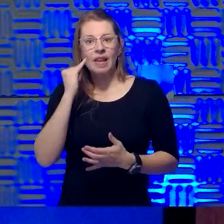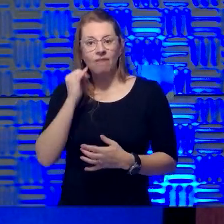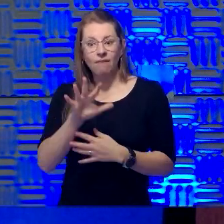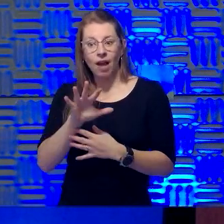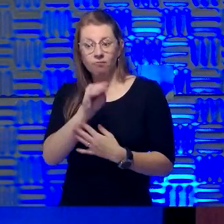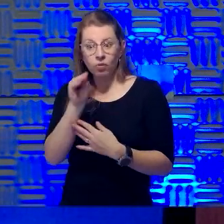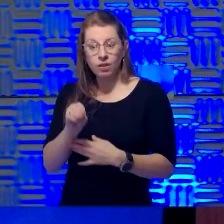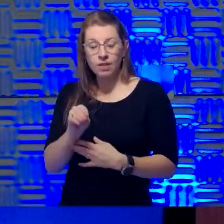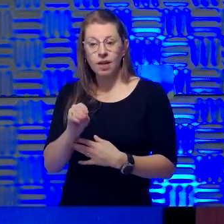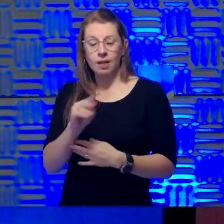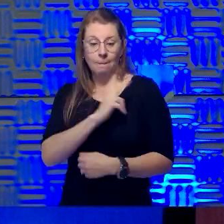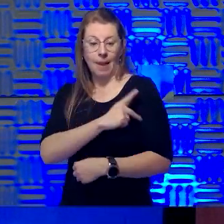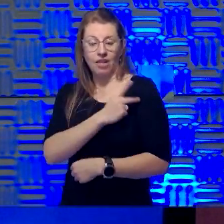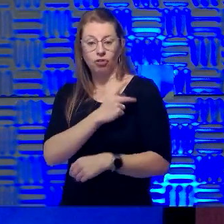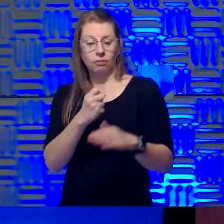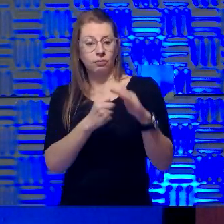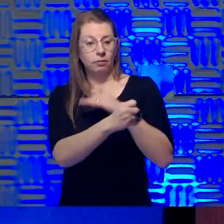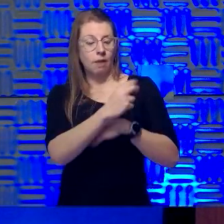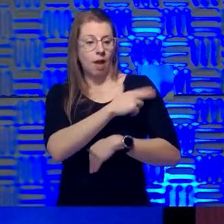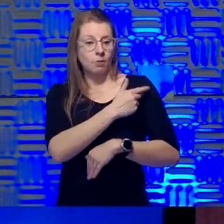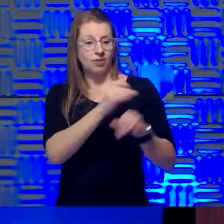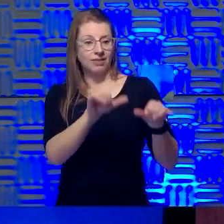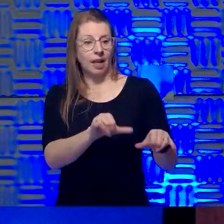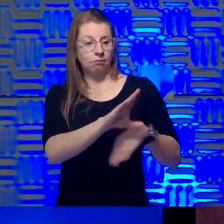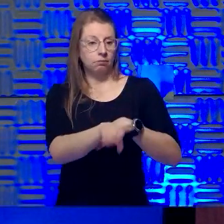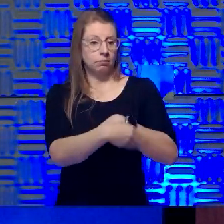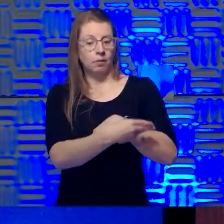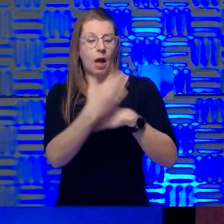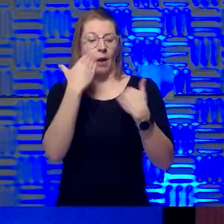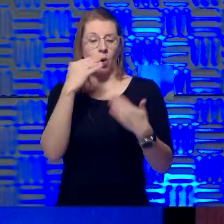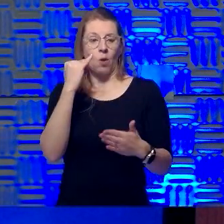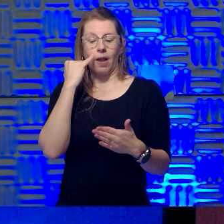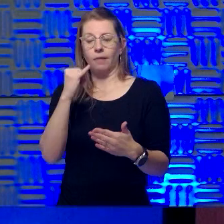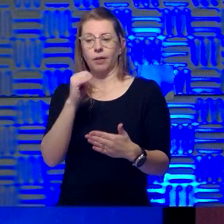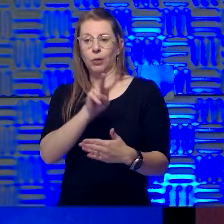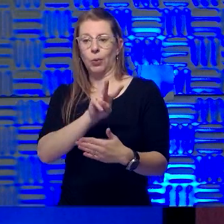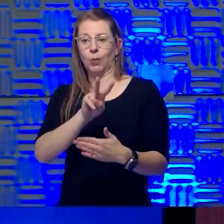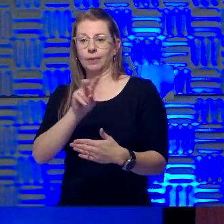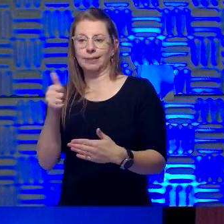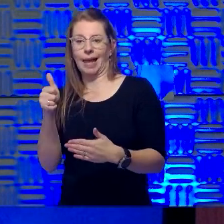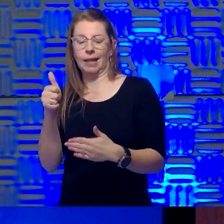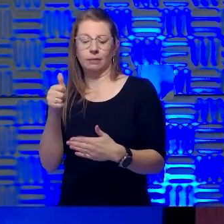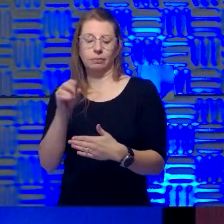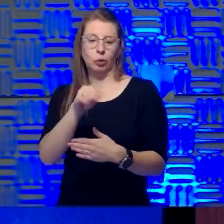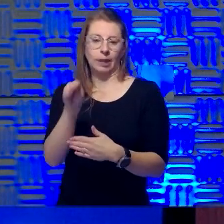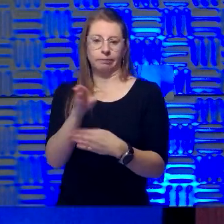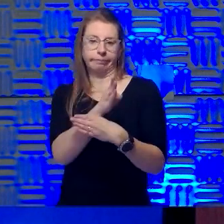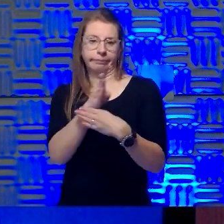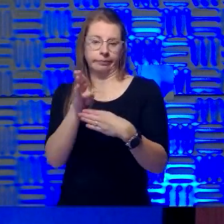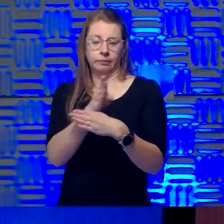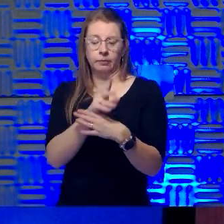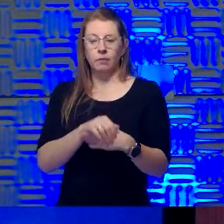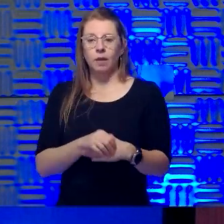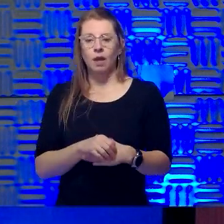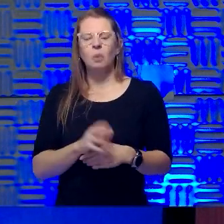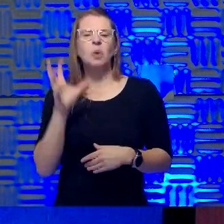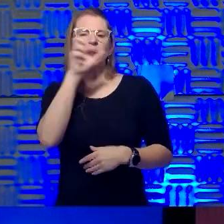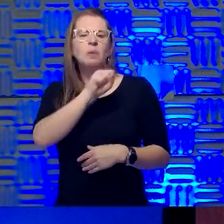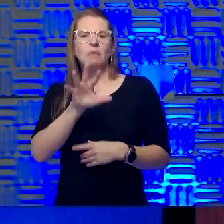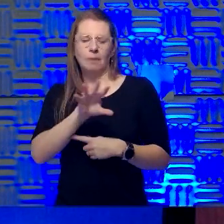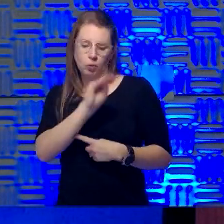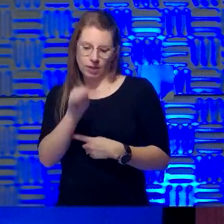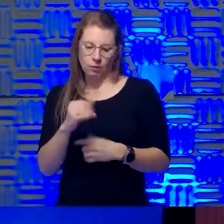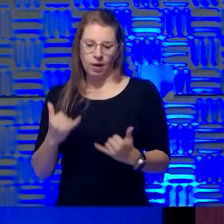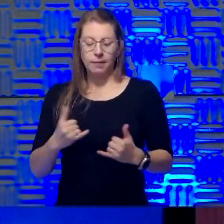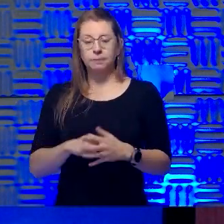5% of patients become hospitalized, and let's say that's a number, I don't know if it's somewhere between 2 and 10%. We'll assume it's 5% for a moment. And there's 2 million people that live